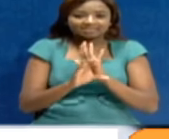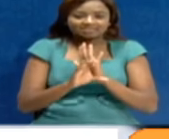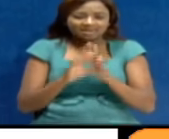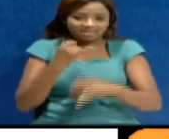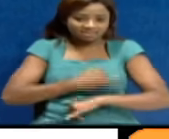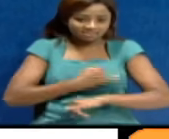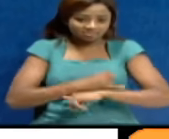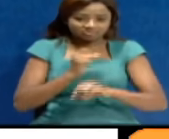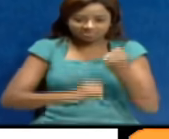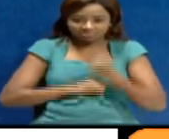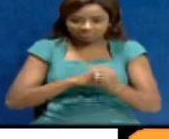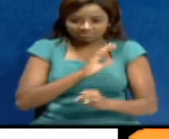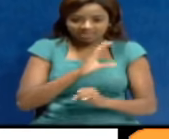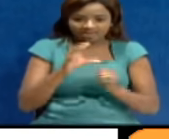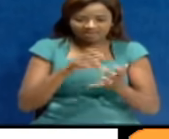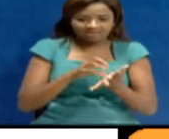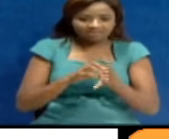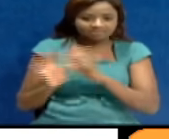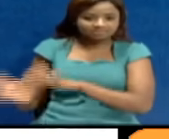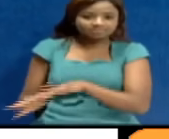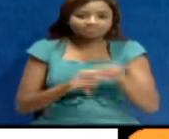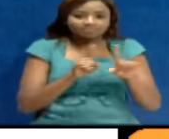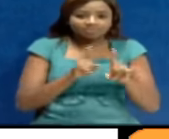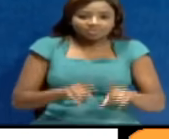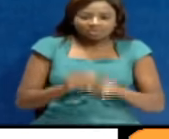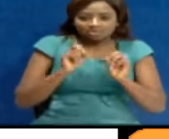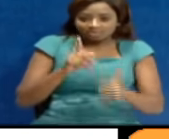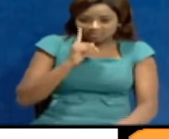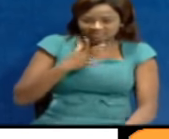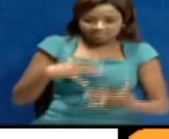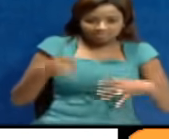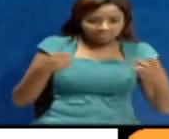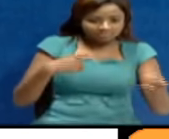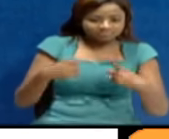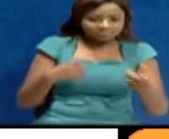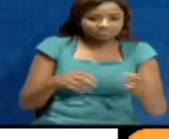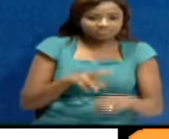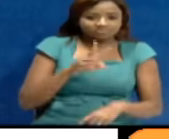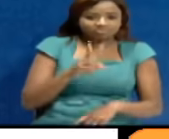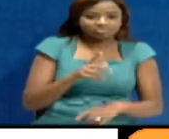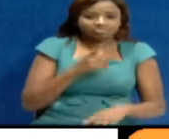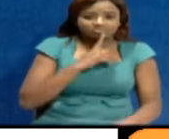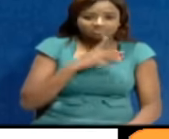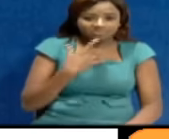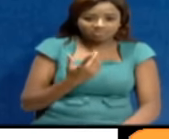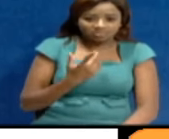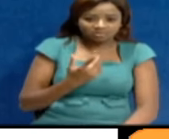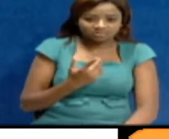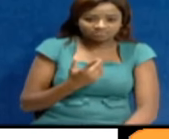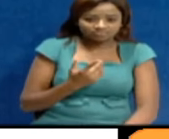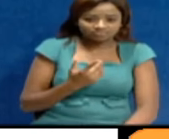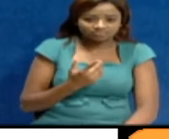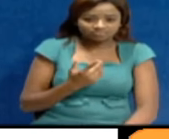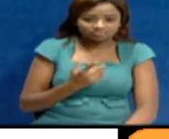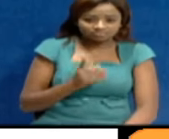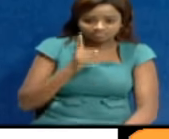I want you to hang on there because I want to get two pieces of feedback on this particular matter. One is a tweet and the other is an SMS that's come in.